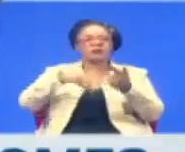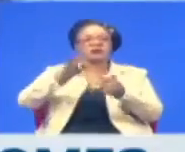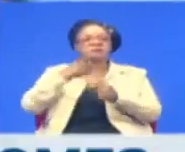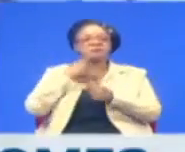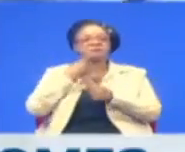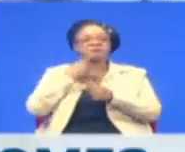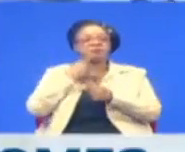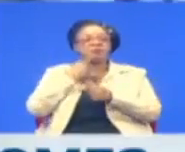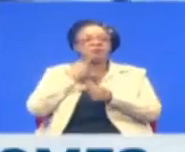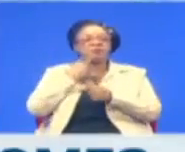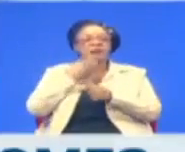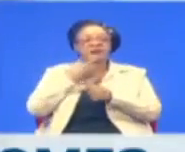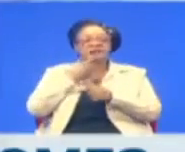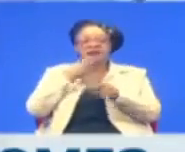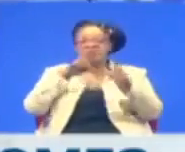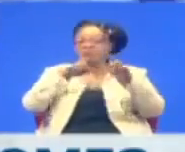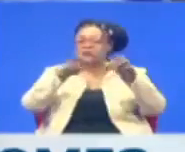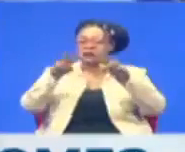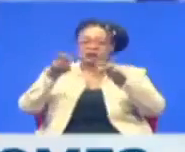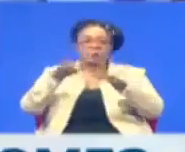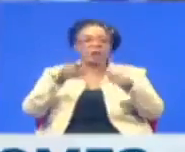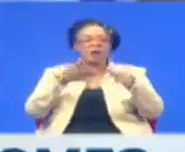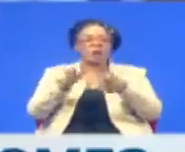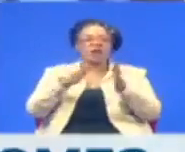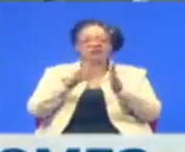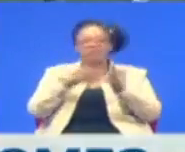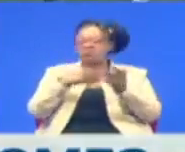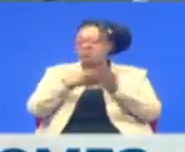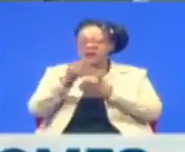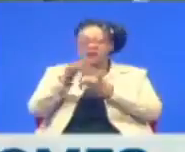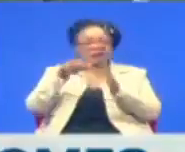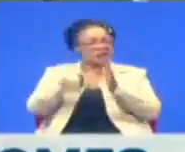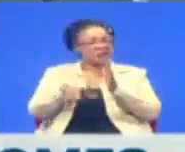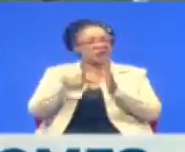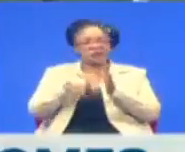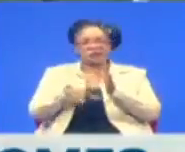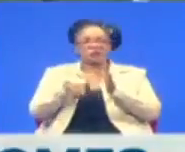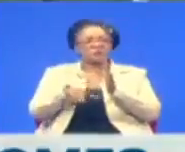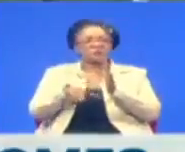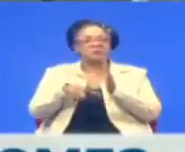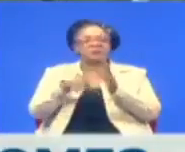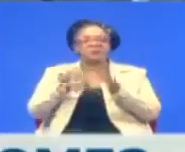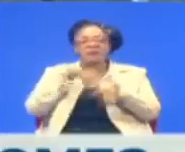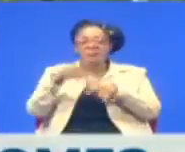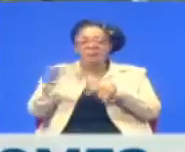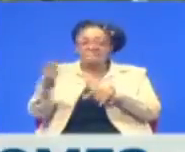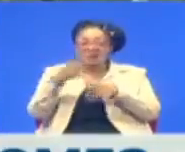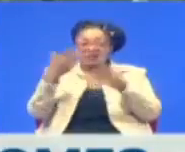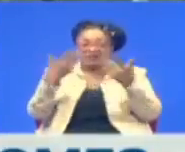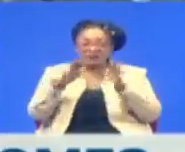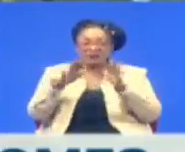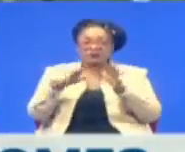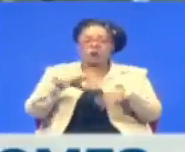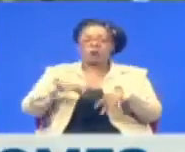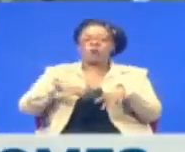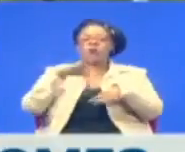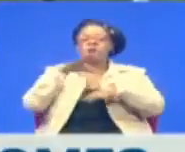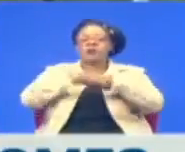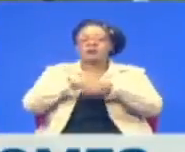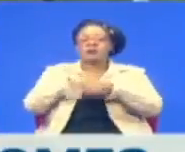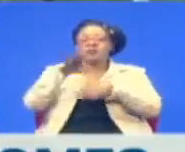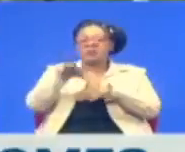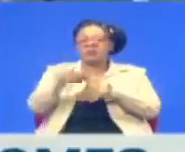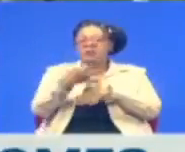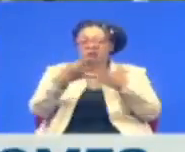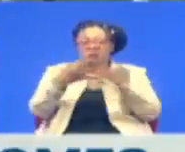to be exploitation by way of underpayment. Mwezi kuisha unapata karibu 3000 ama 2000. Mtu hata kupea